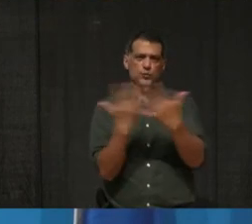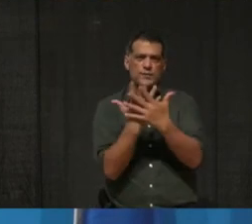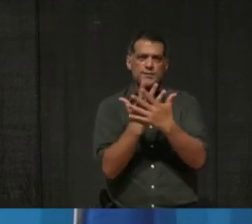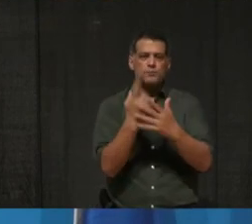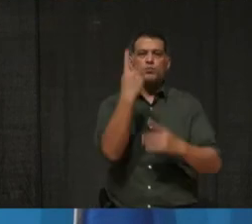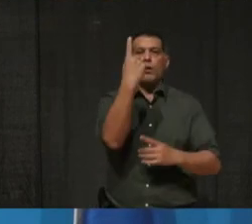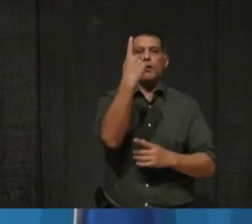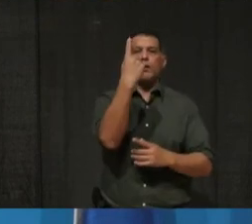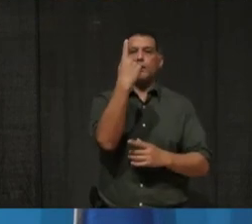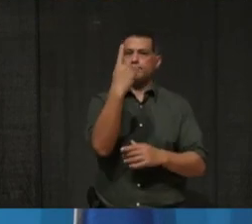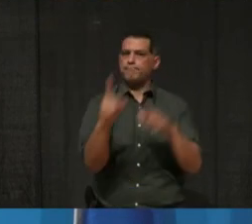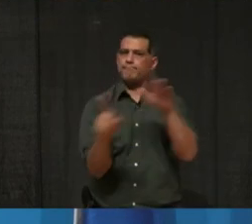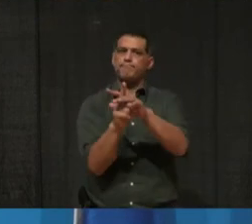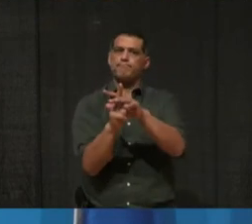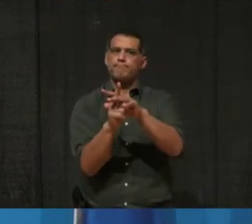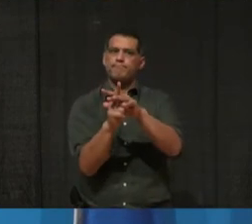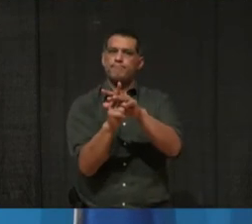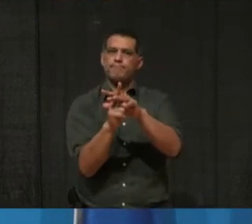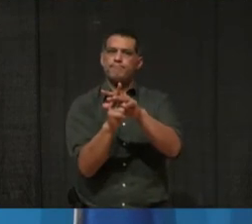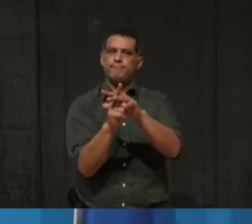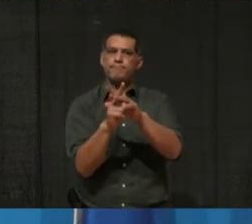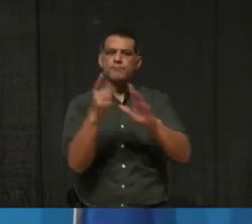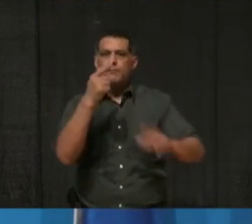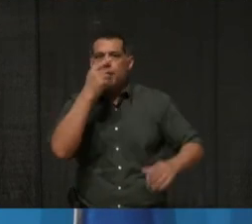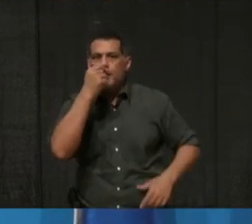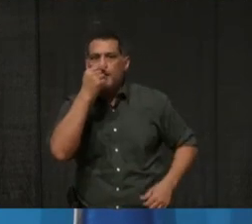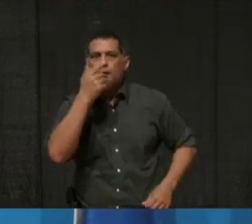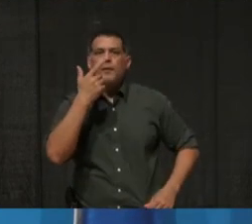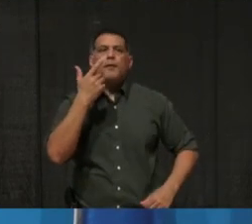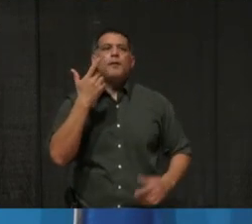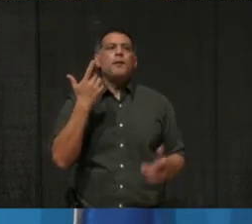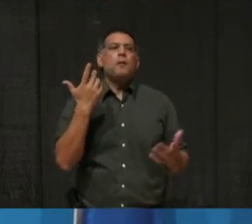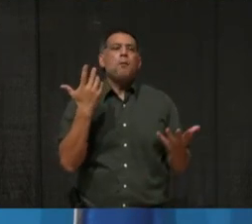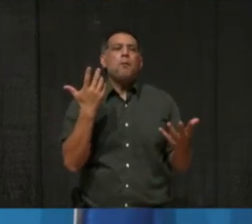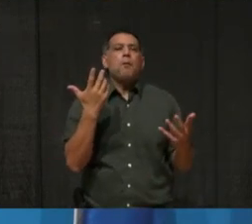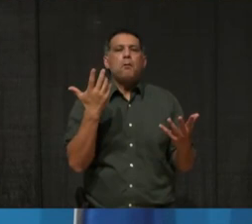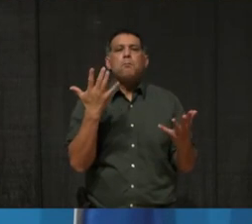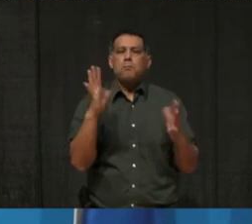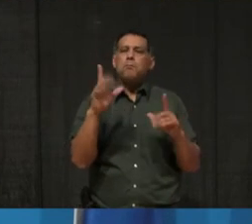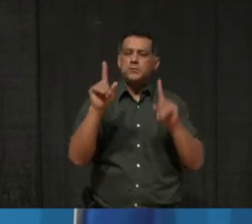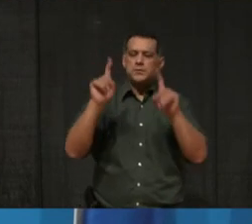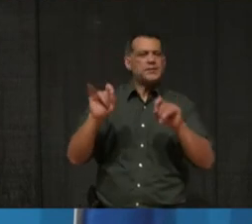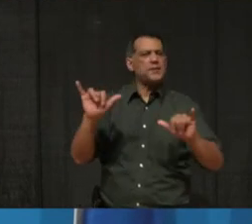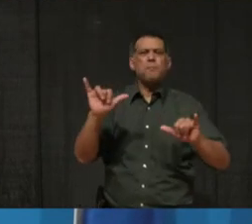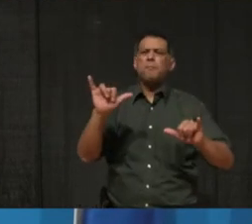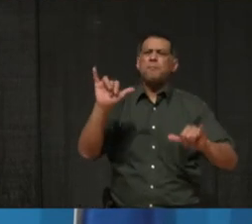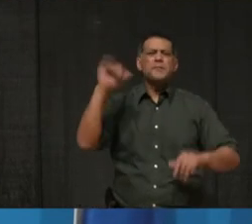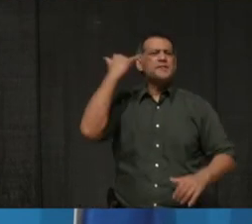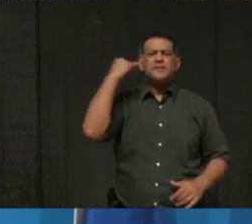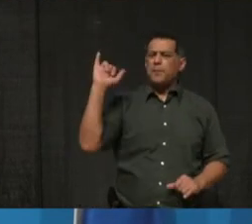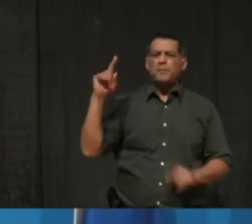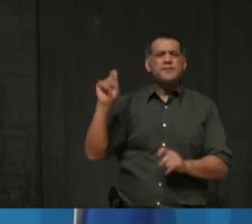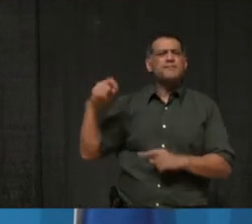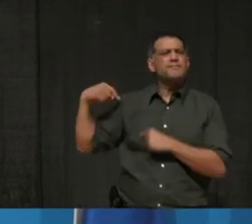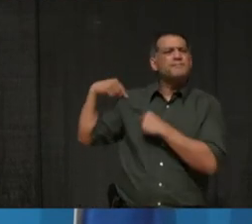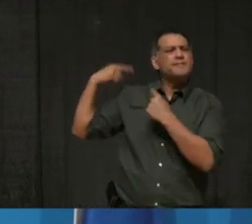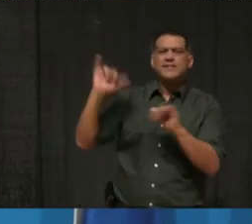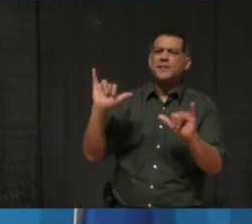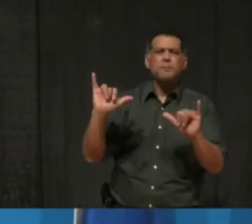symptom, would not necessarily, we would probably take that similar conservative approach to keep symptomatic